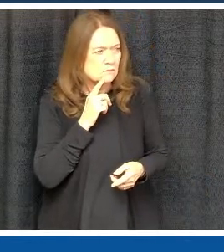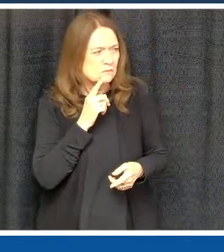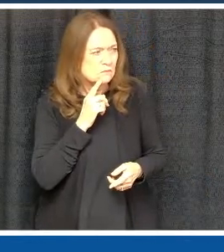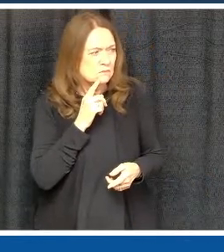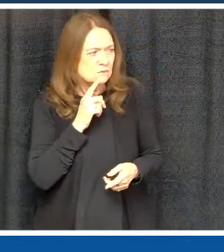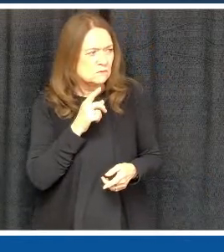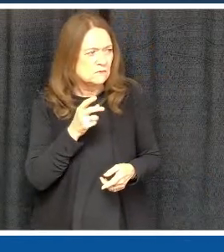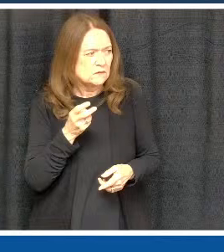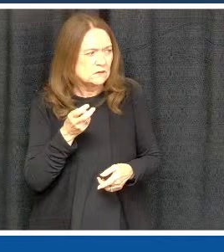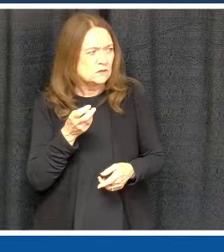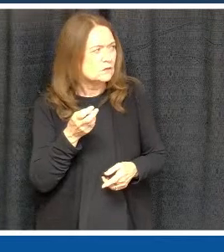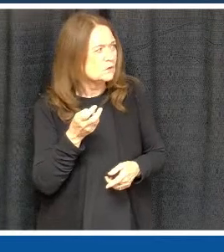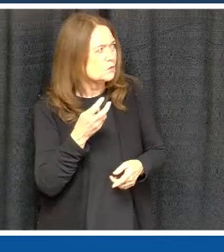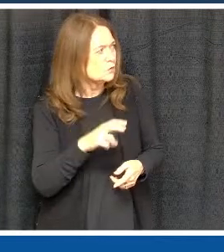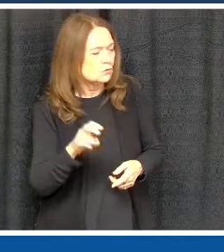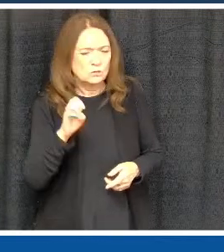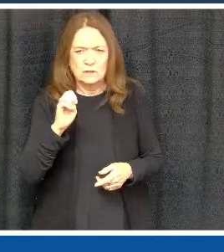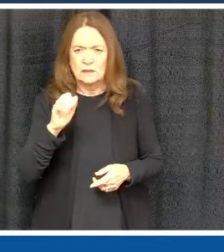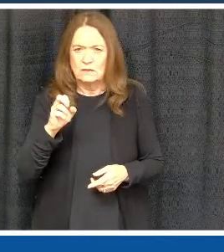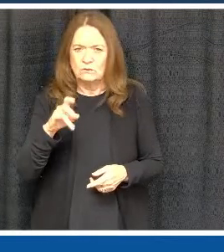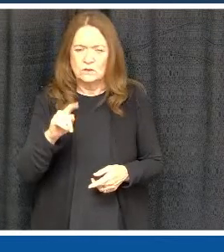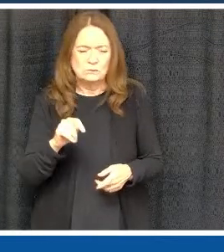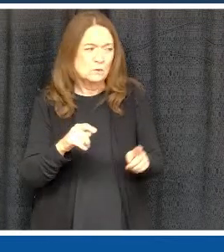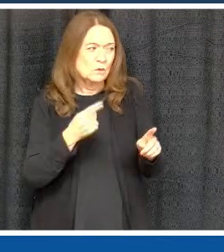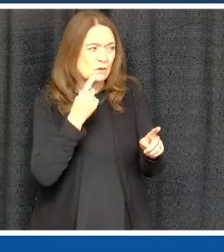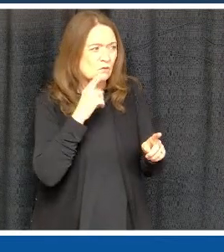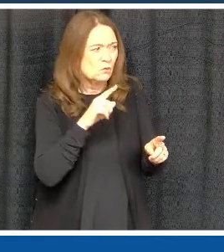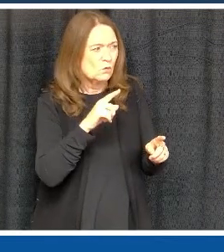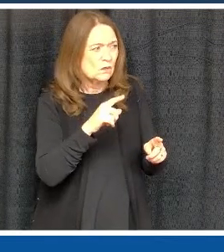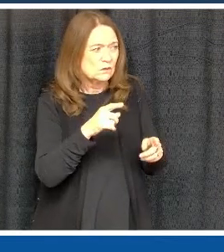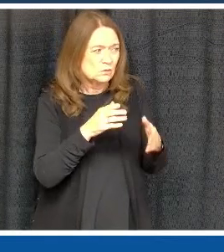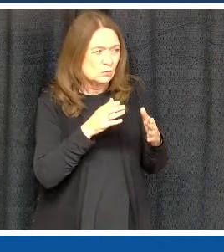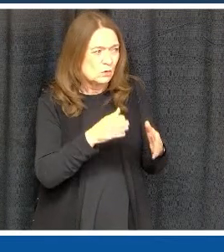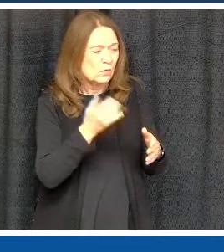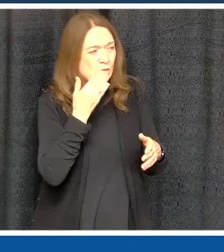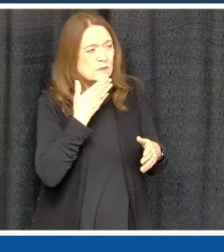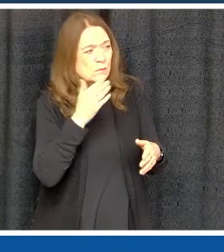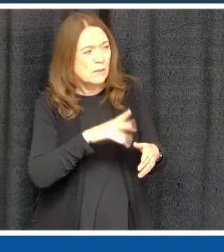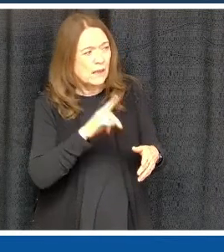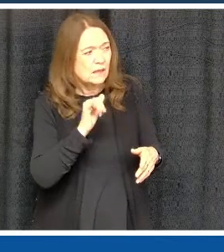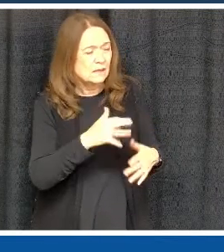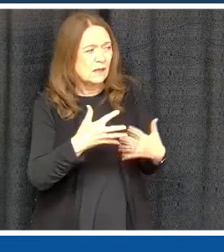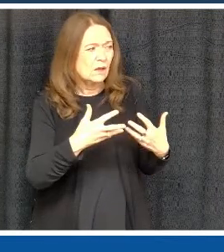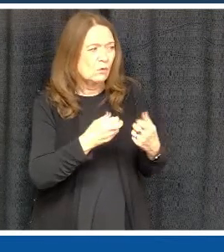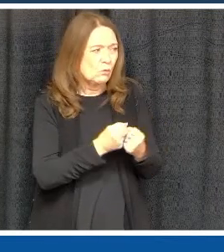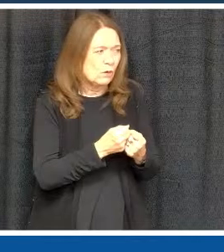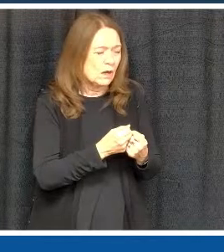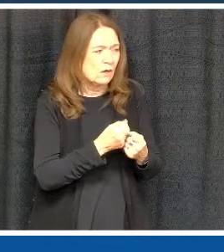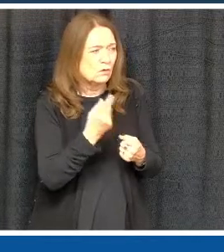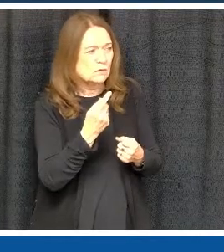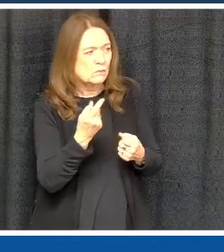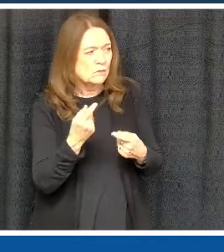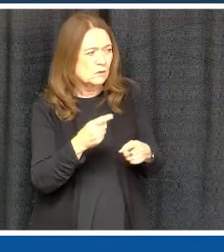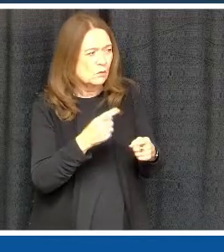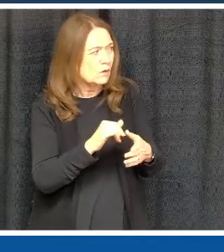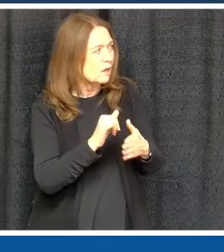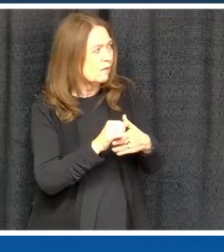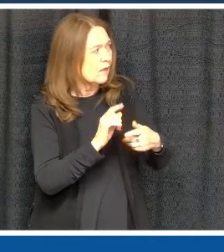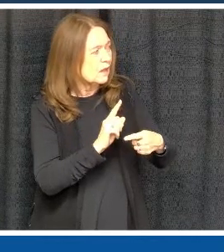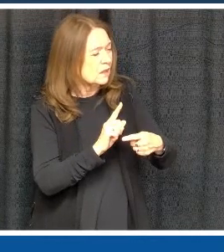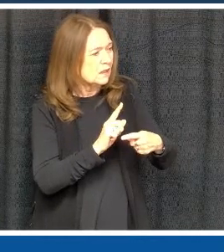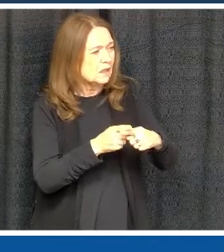It's a road. For those houses to come back through, or if there's a bad day, if there's a wreck or something's going on that